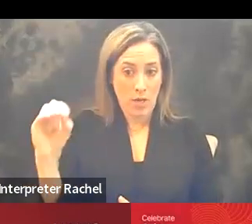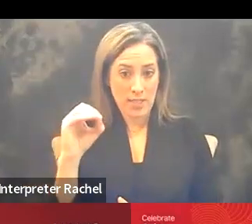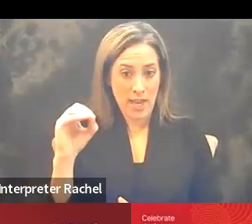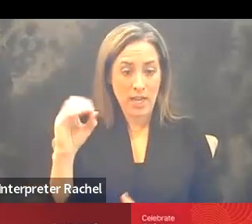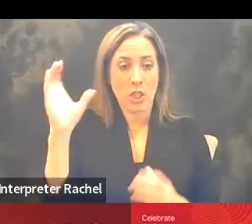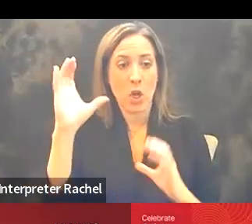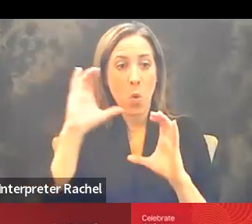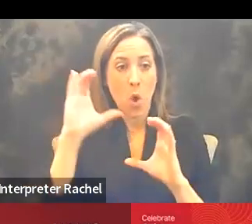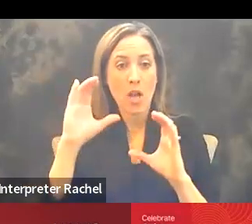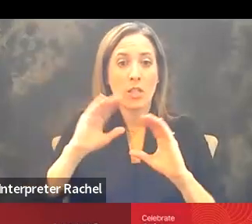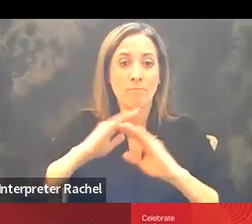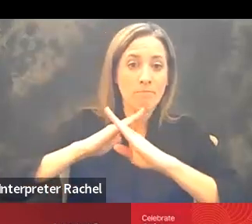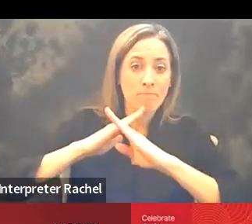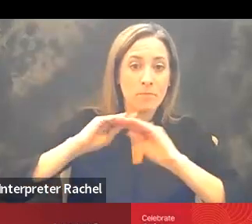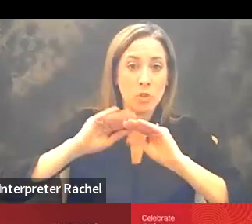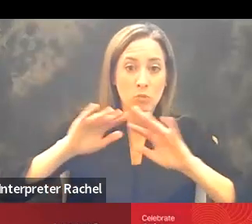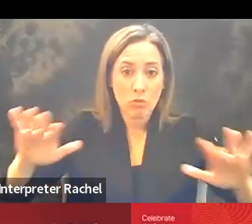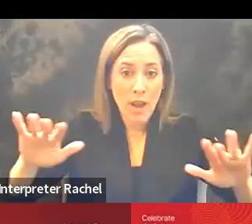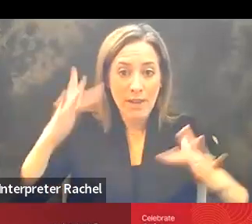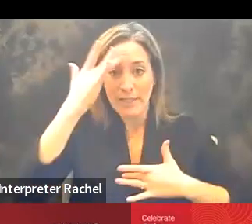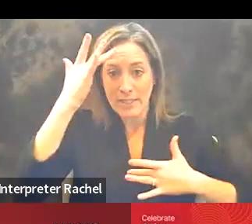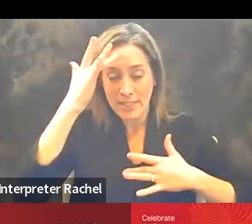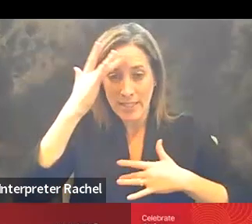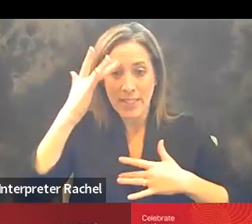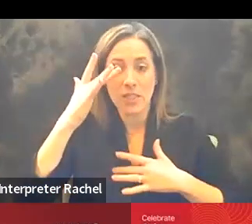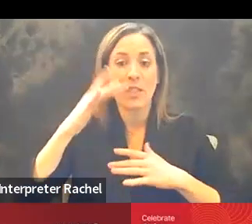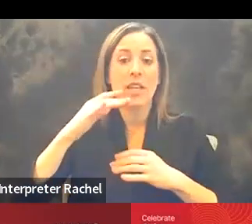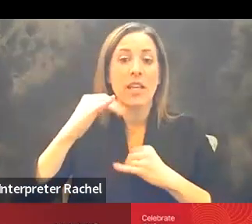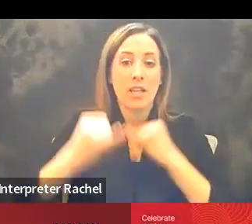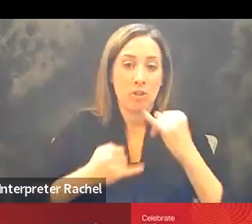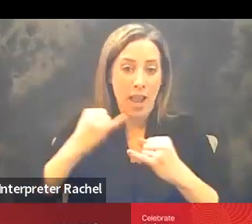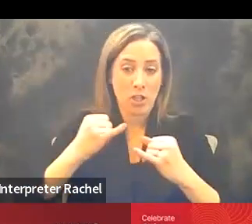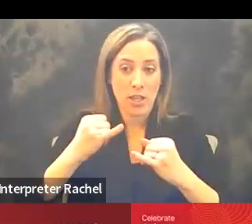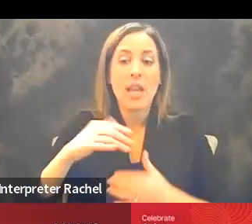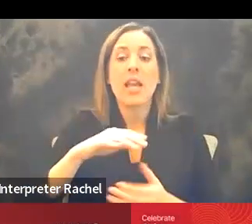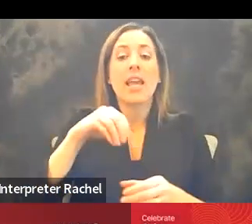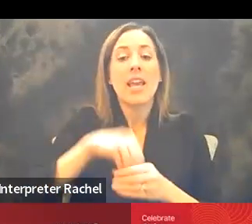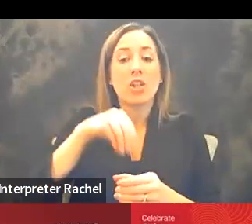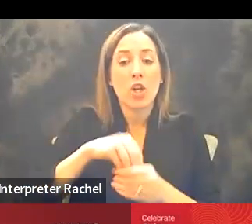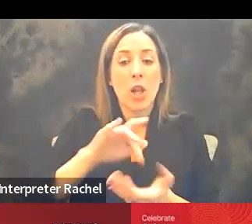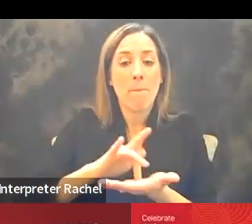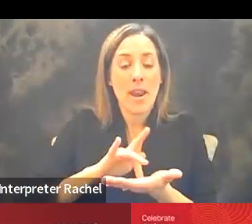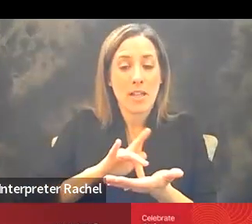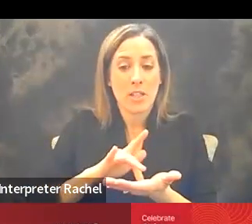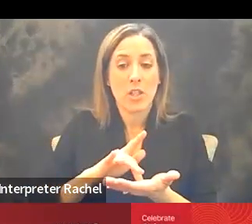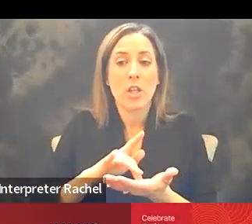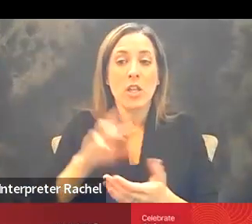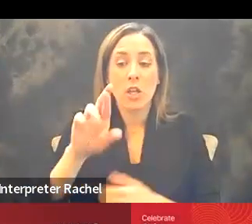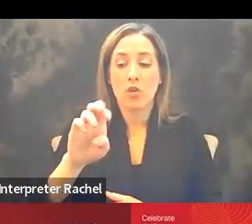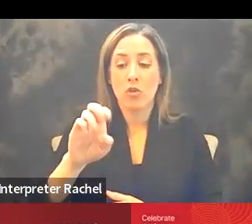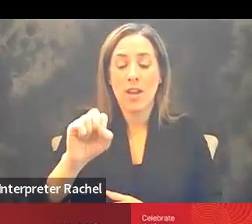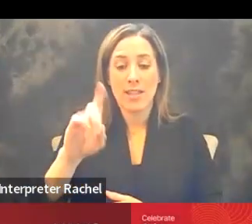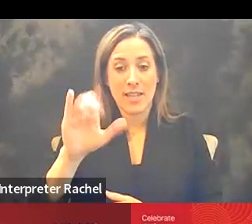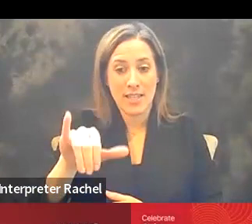spread of disease across international borders. He completed a primary care internal medicine residency at Cambridge Health